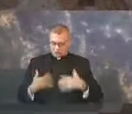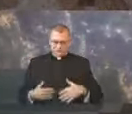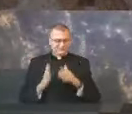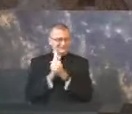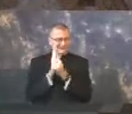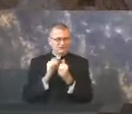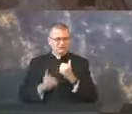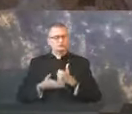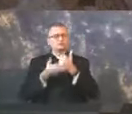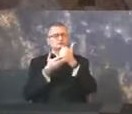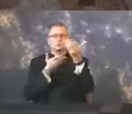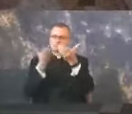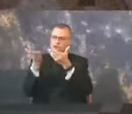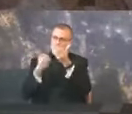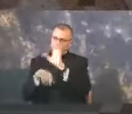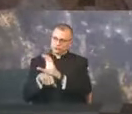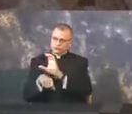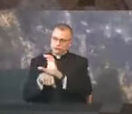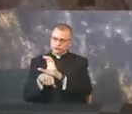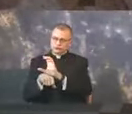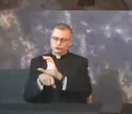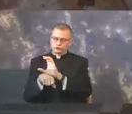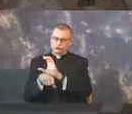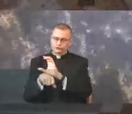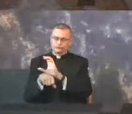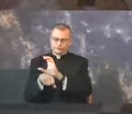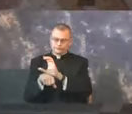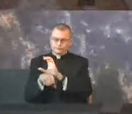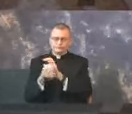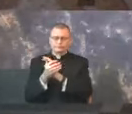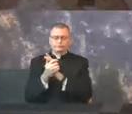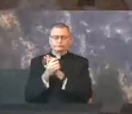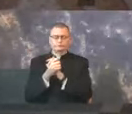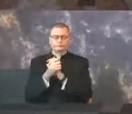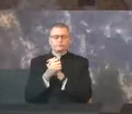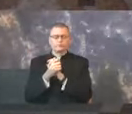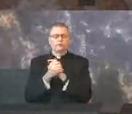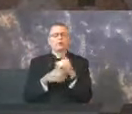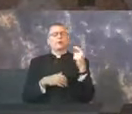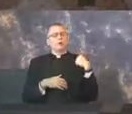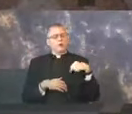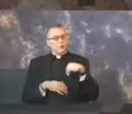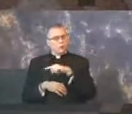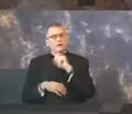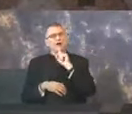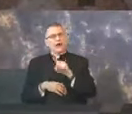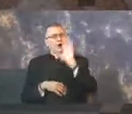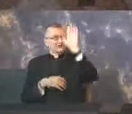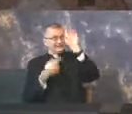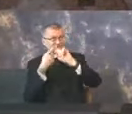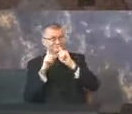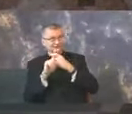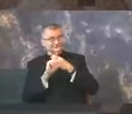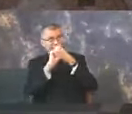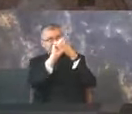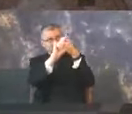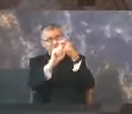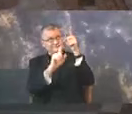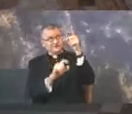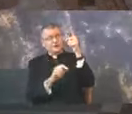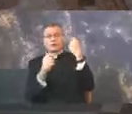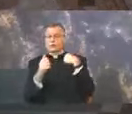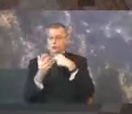body of Christ, which is the Church. We are the friends of the bridegroom. Do we